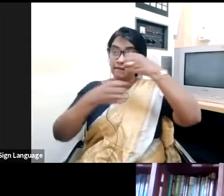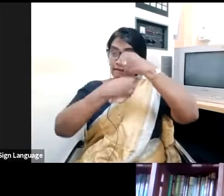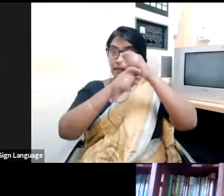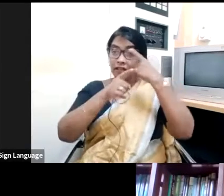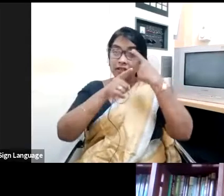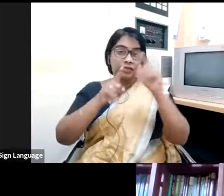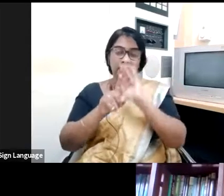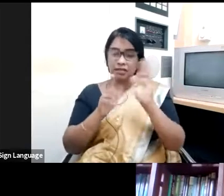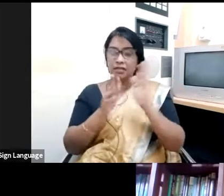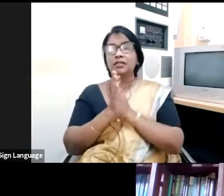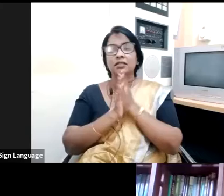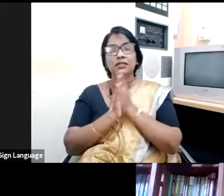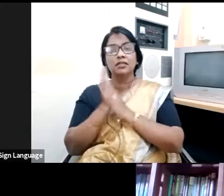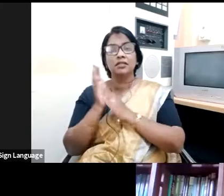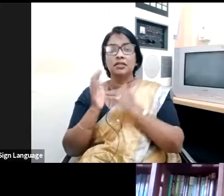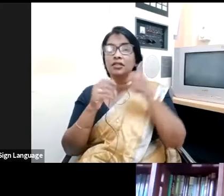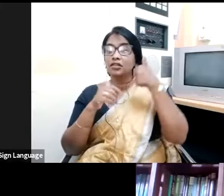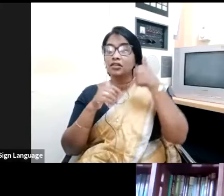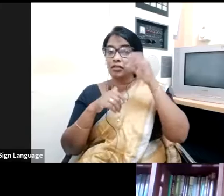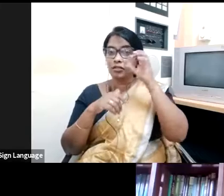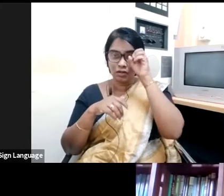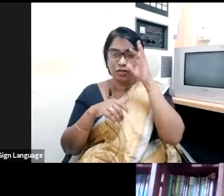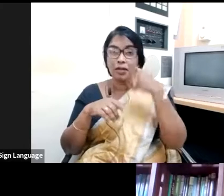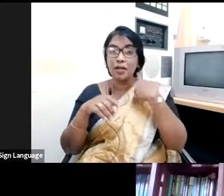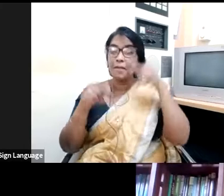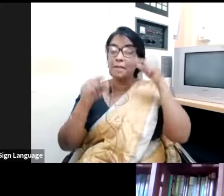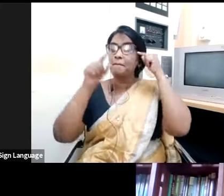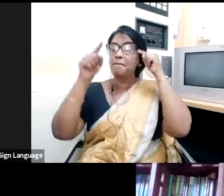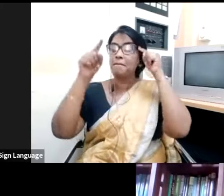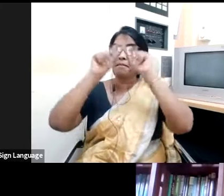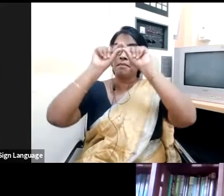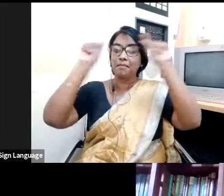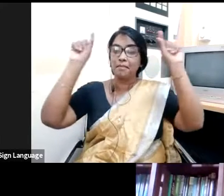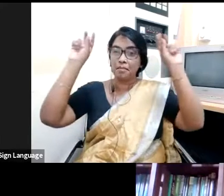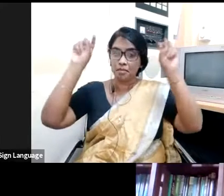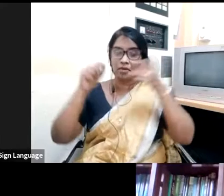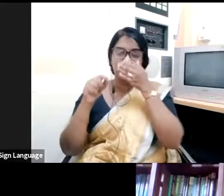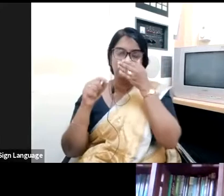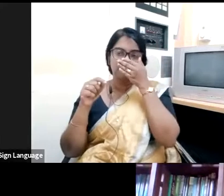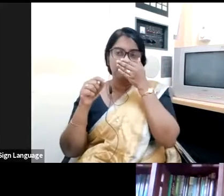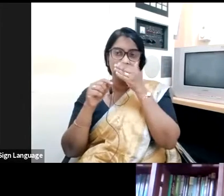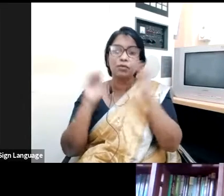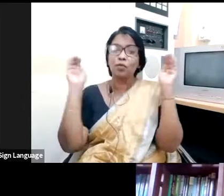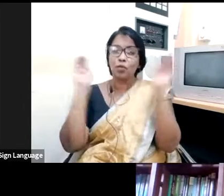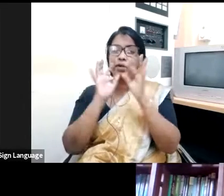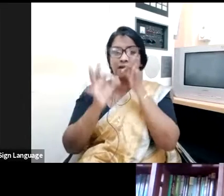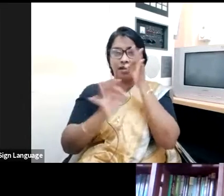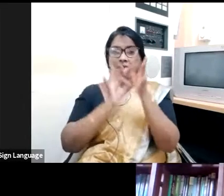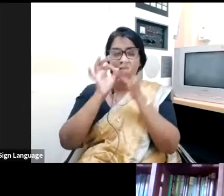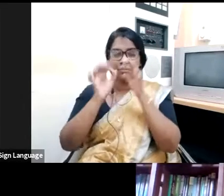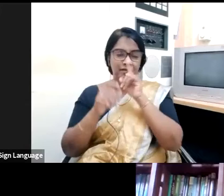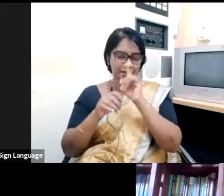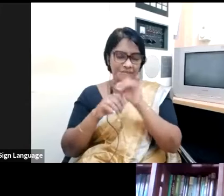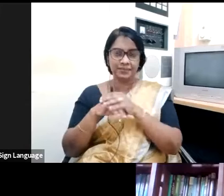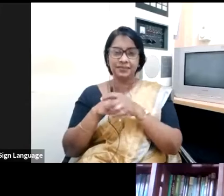What my topic today is to tell a small story of how energy revolution has occurred